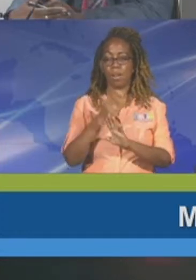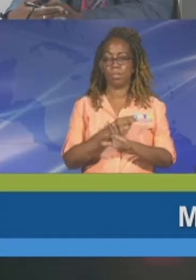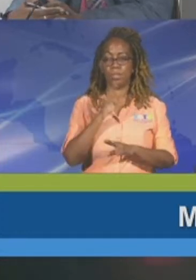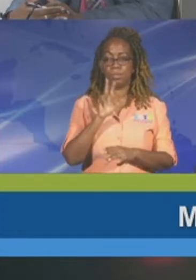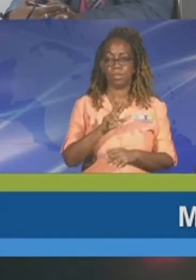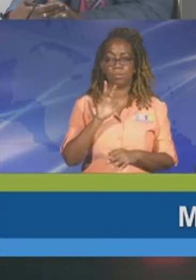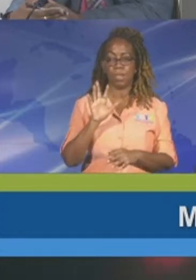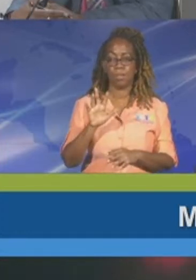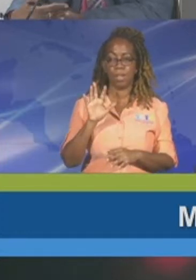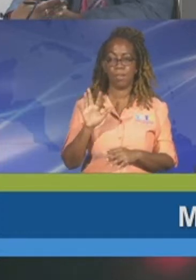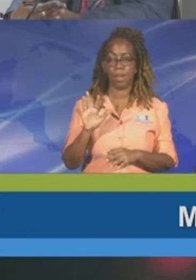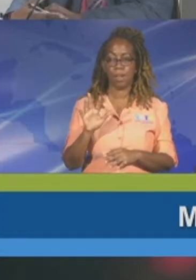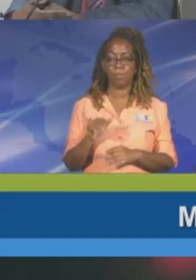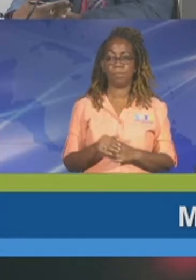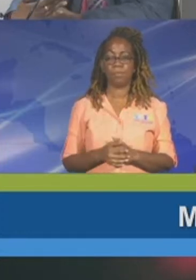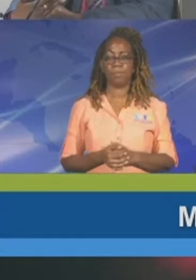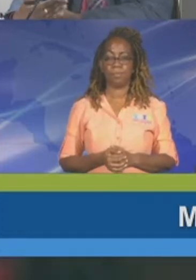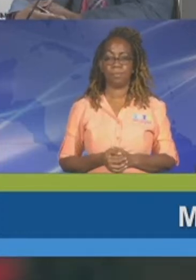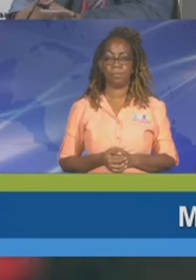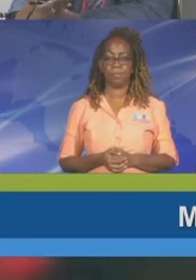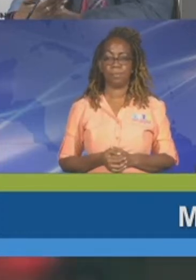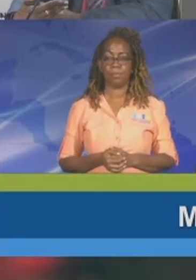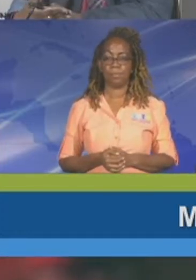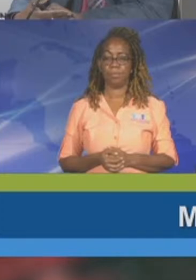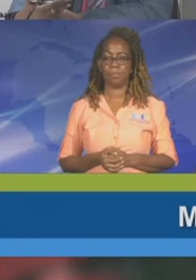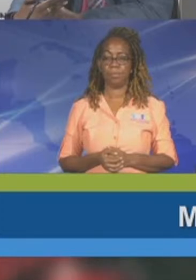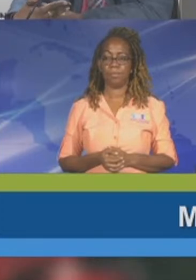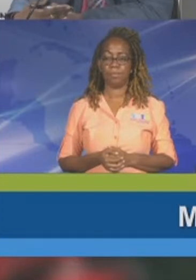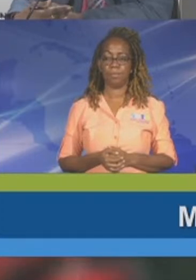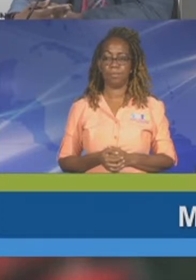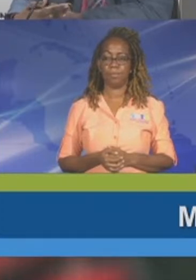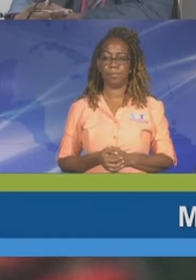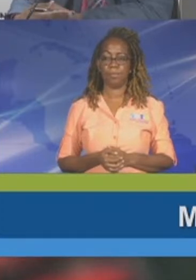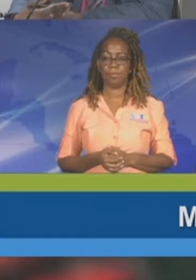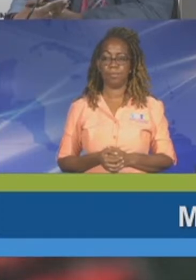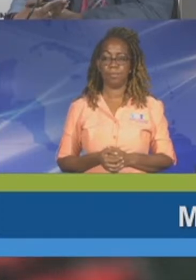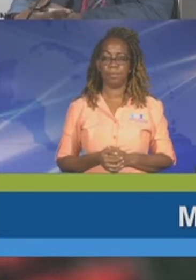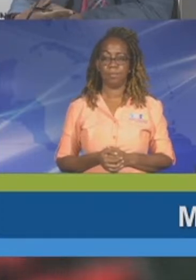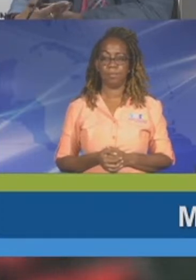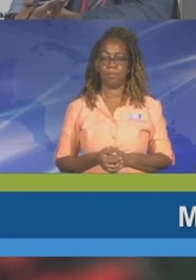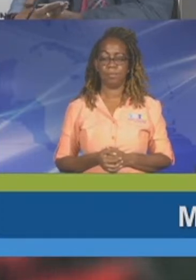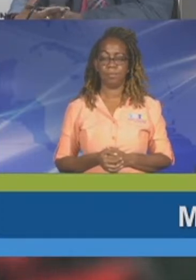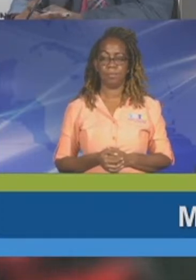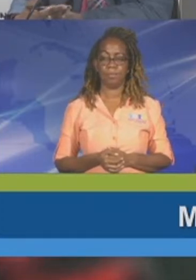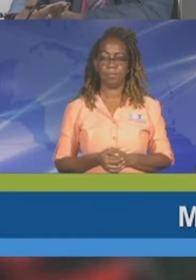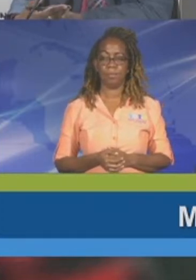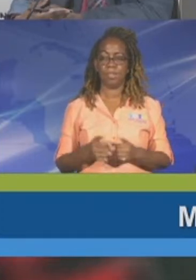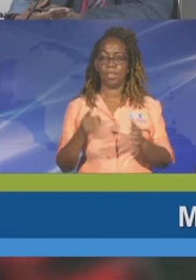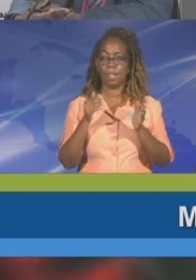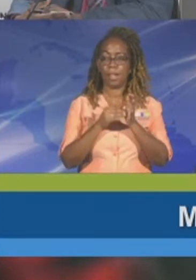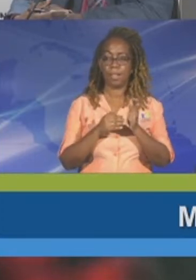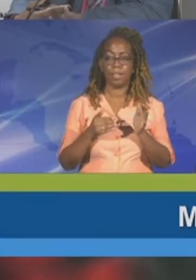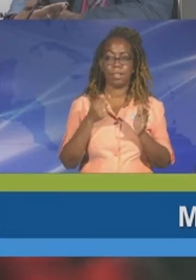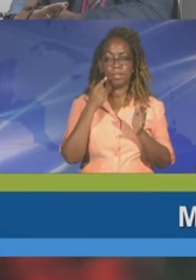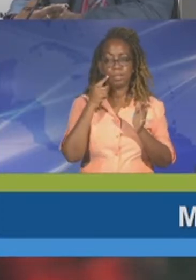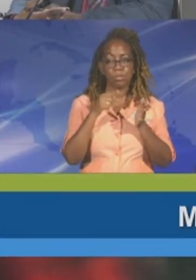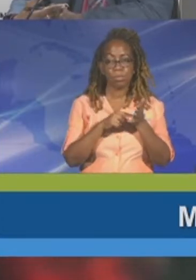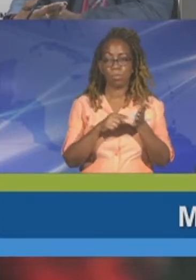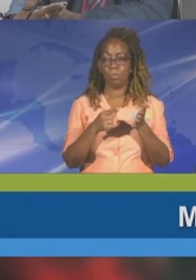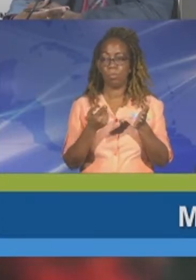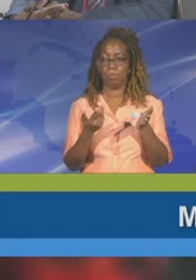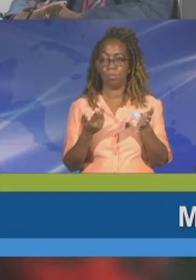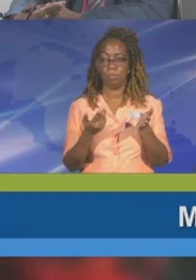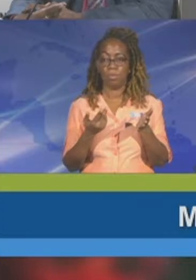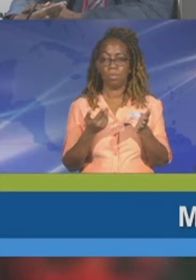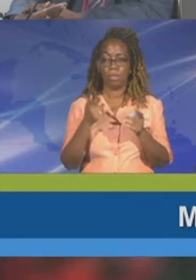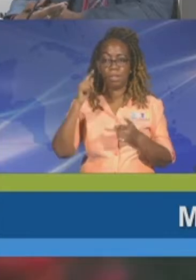look at the total monthly average, 355 cases a day. So that downward trend, again, manifesting itself on that monthly time scale and giving